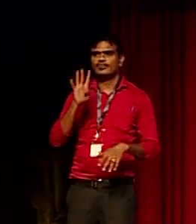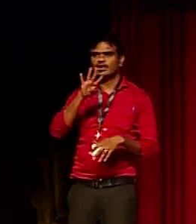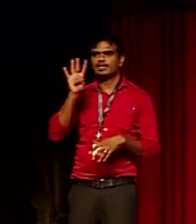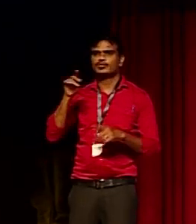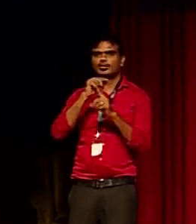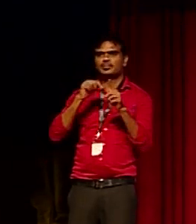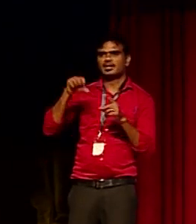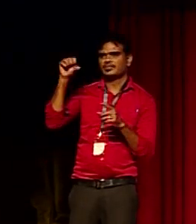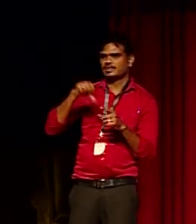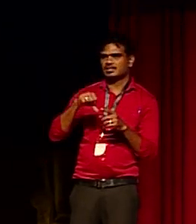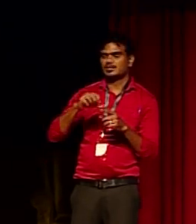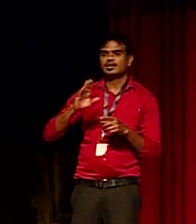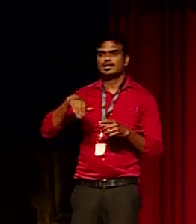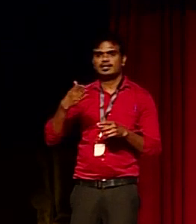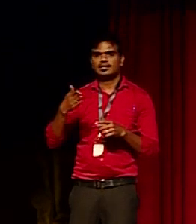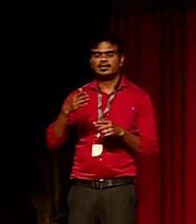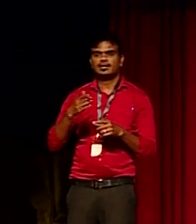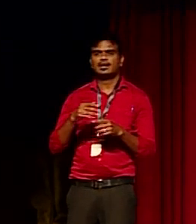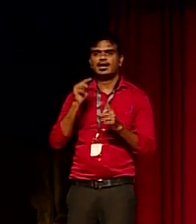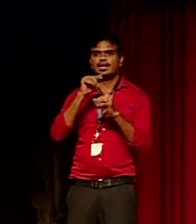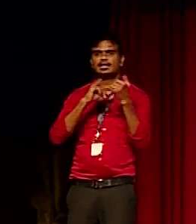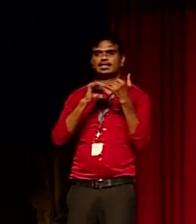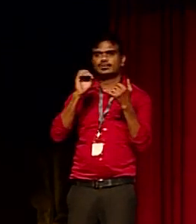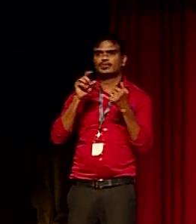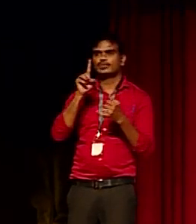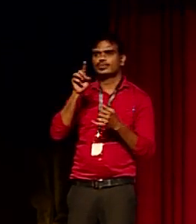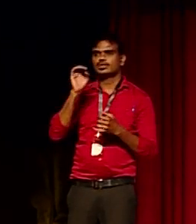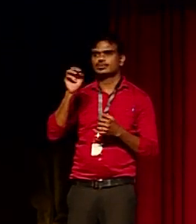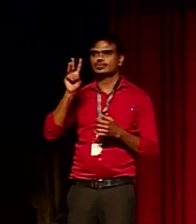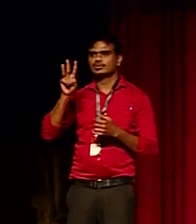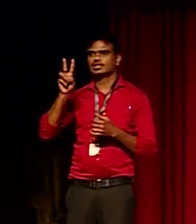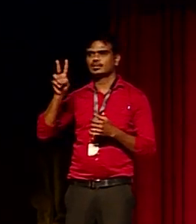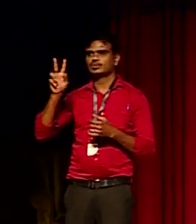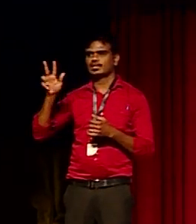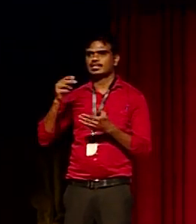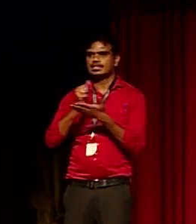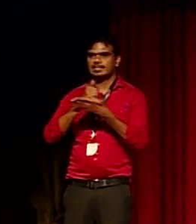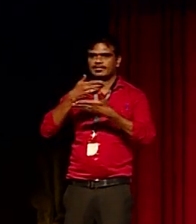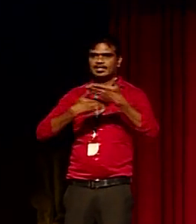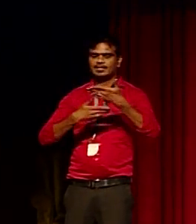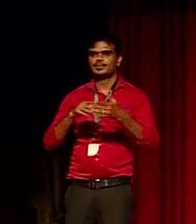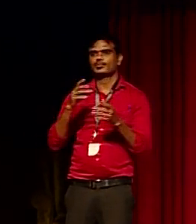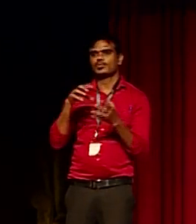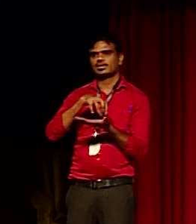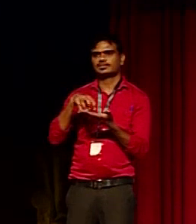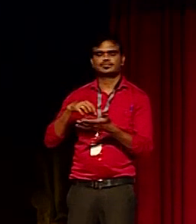44% failure in an ISO 10328 certified